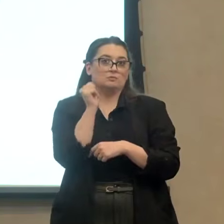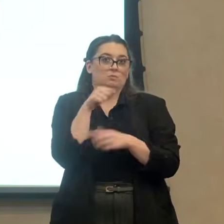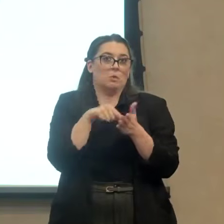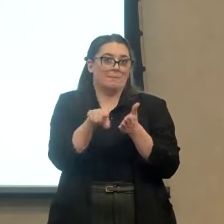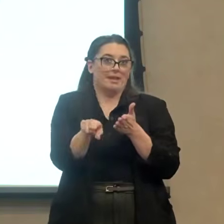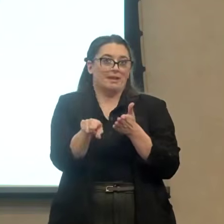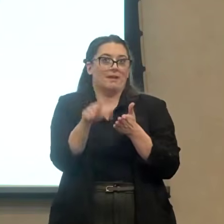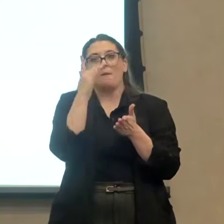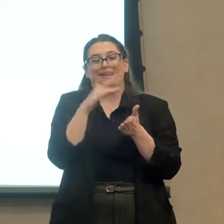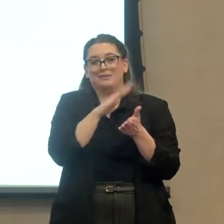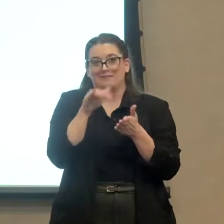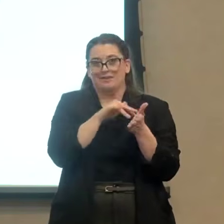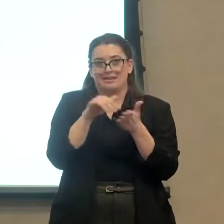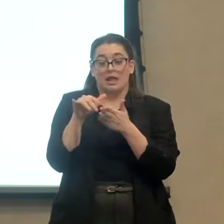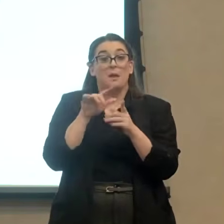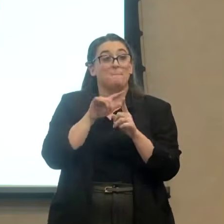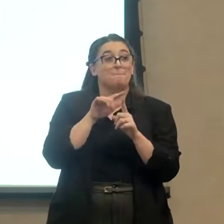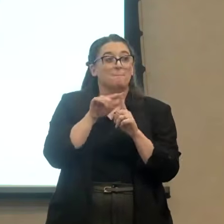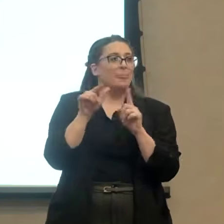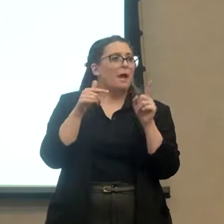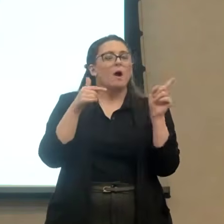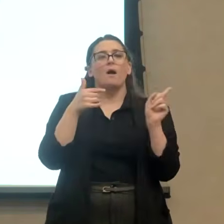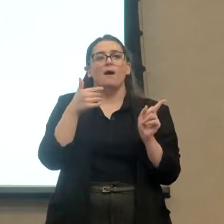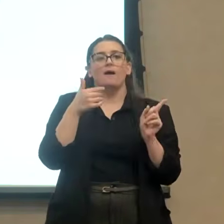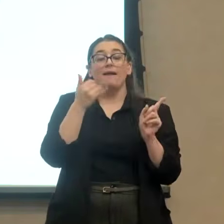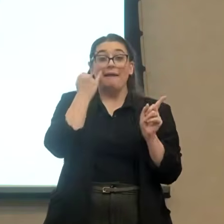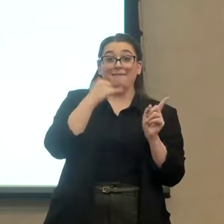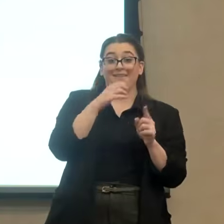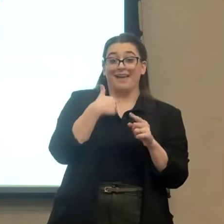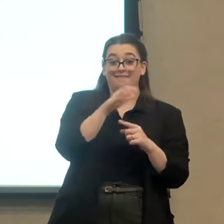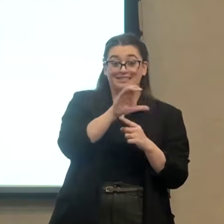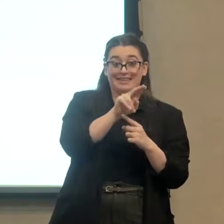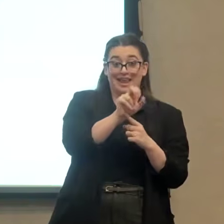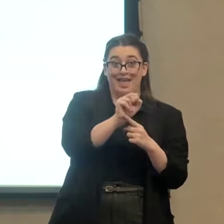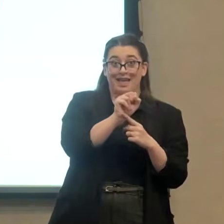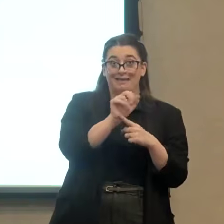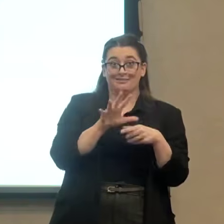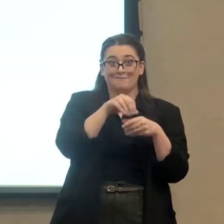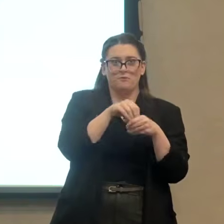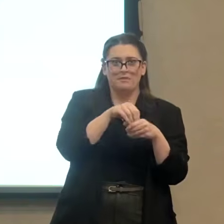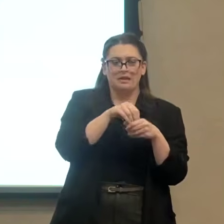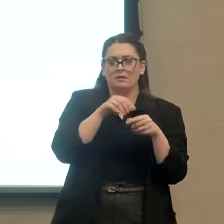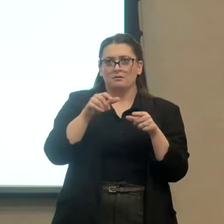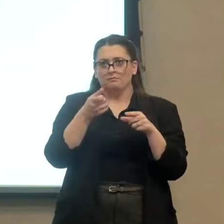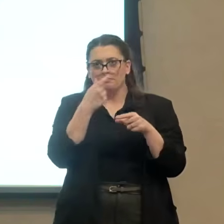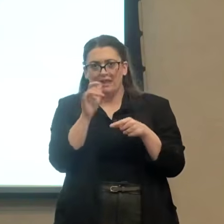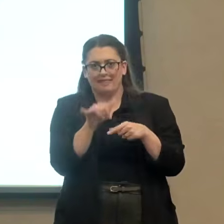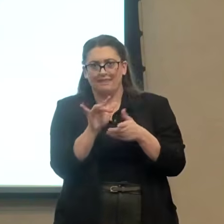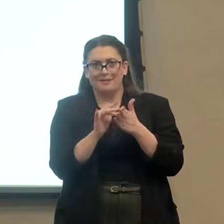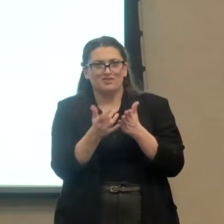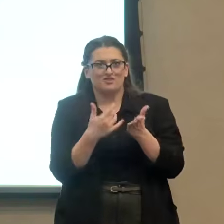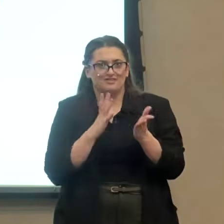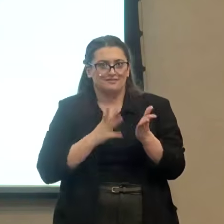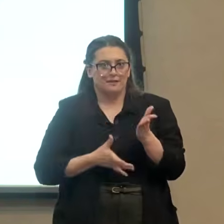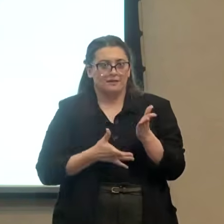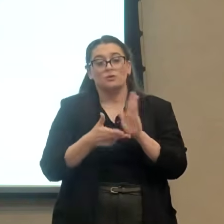many patients who are given Benlysta also have central nervous system involvement, and they do just fine. So the labeling